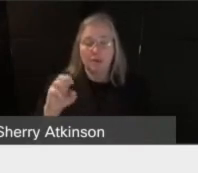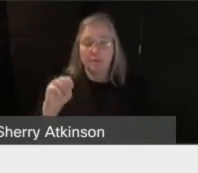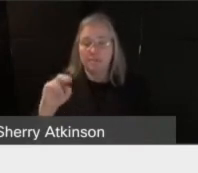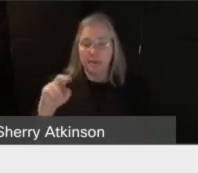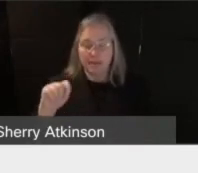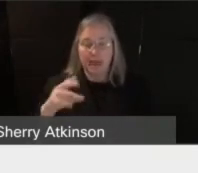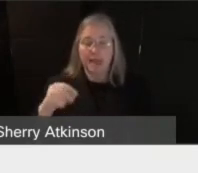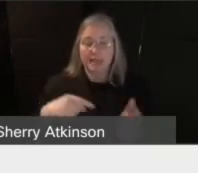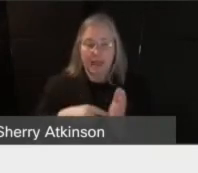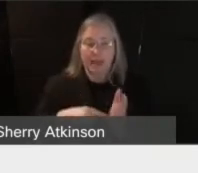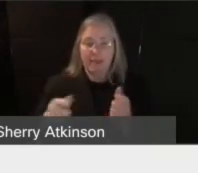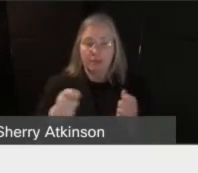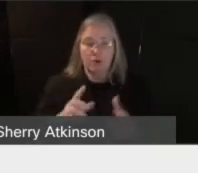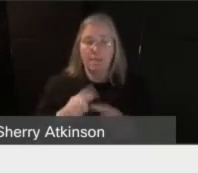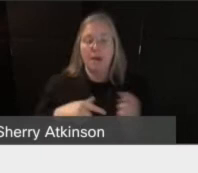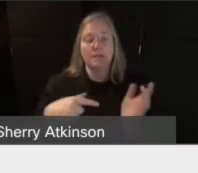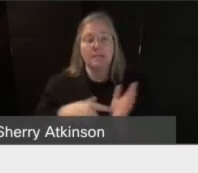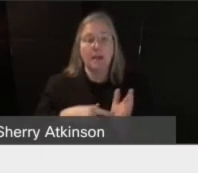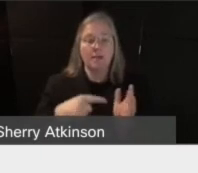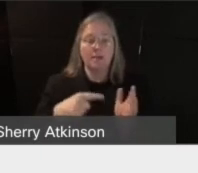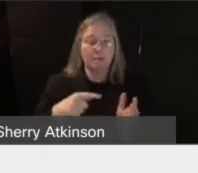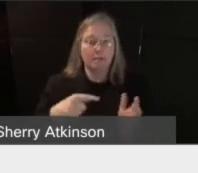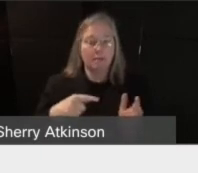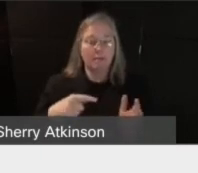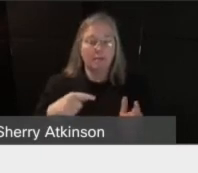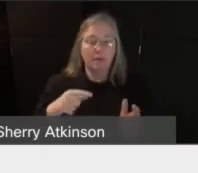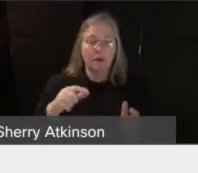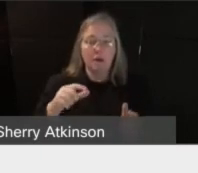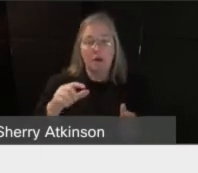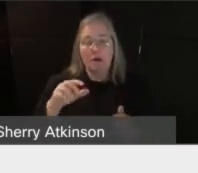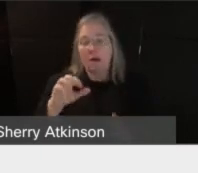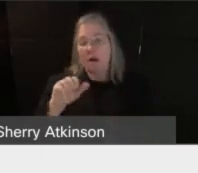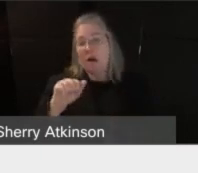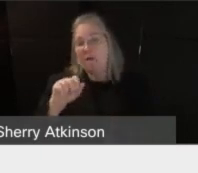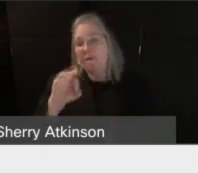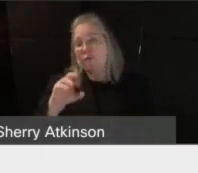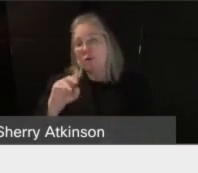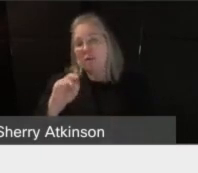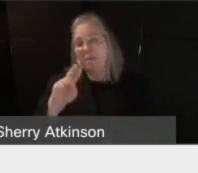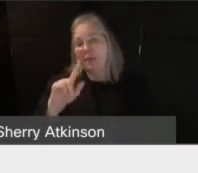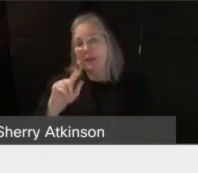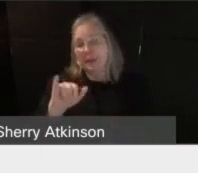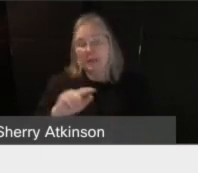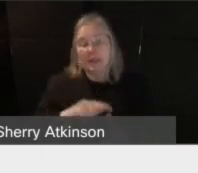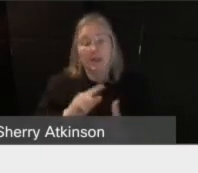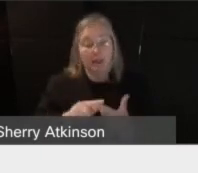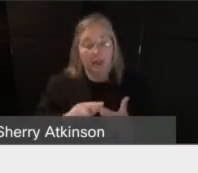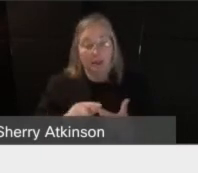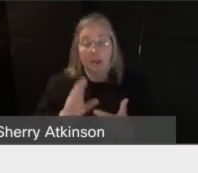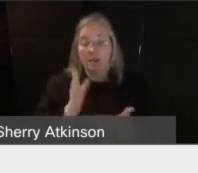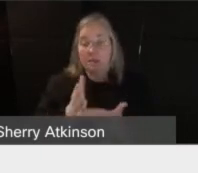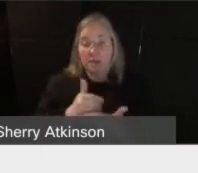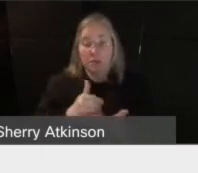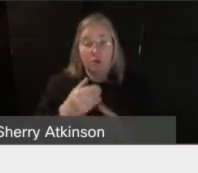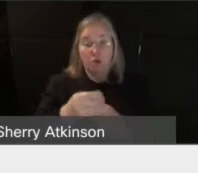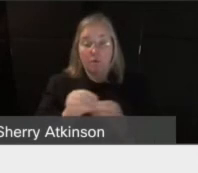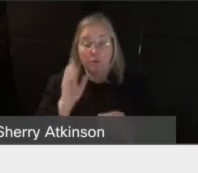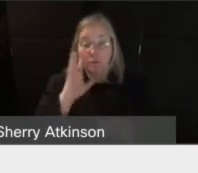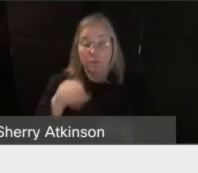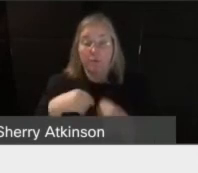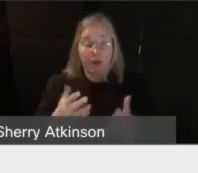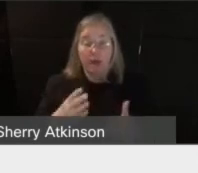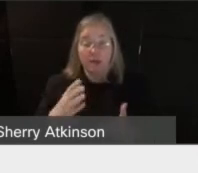debt affordability. And then our budget office will provide a fiscal